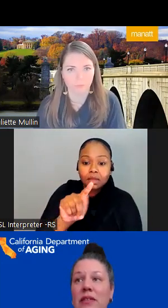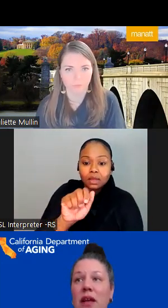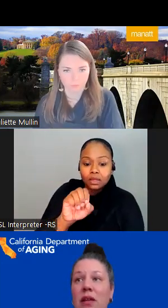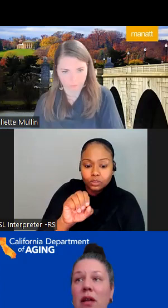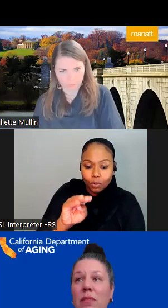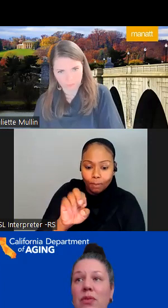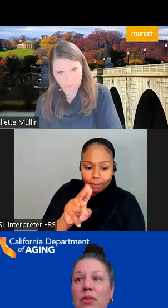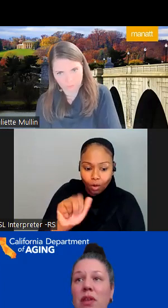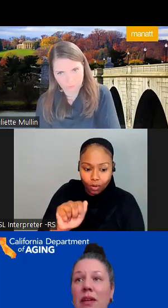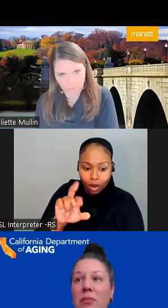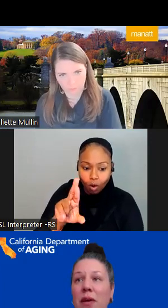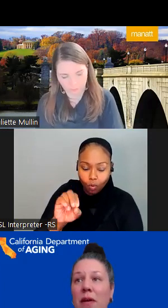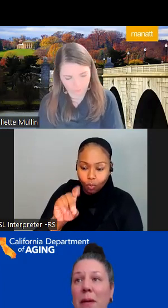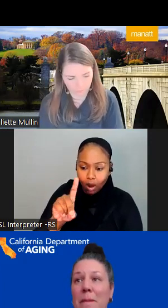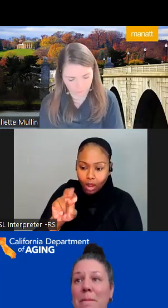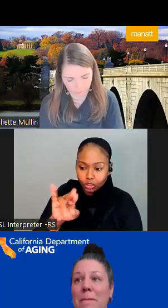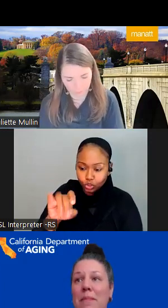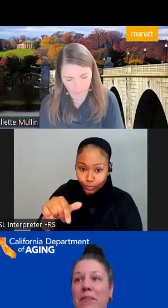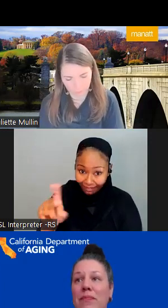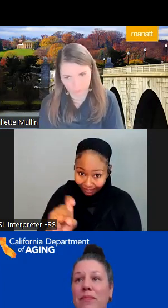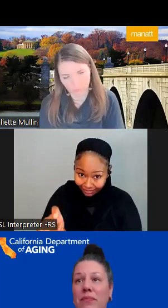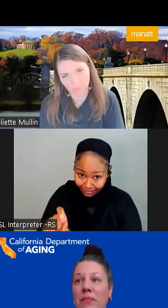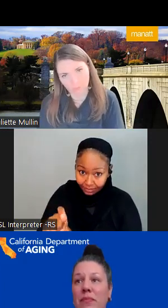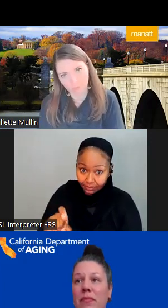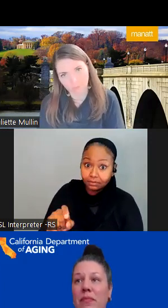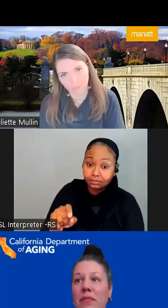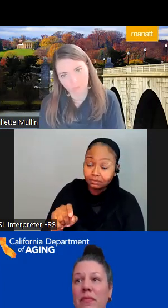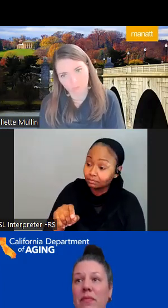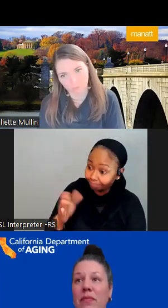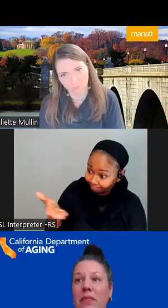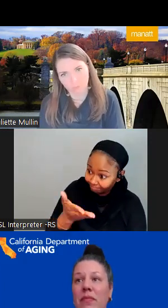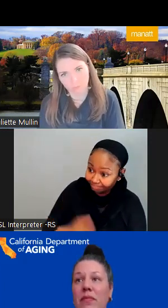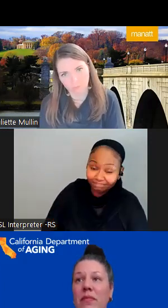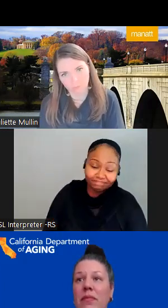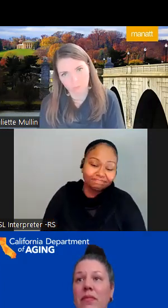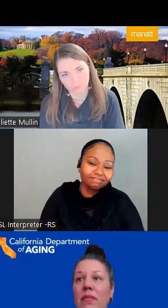Rodriguez, DDS. I'll unmute your line, Tamara.